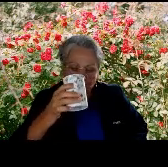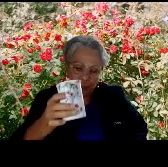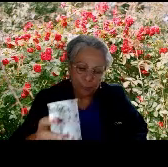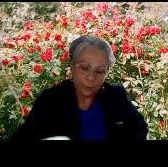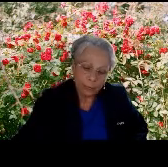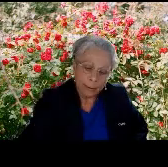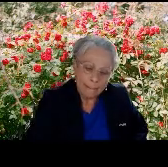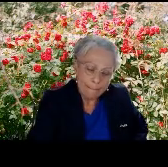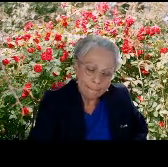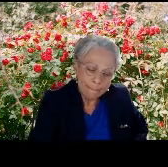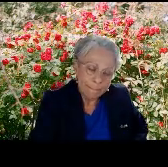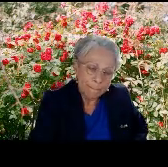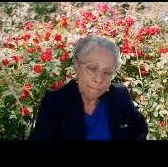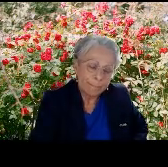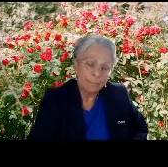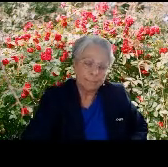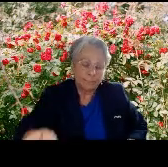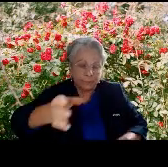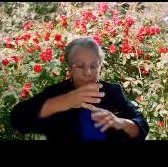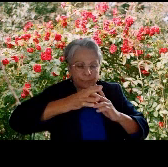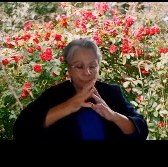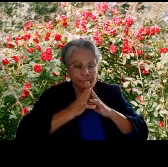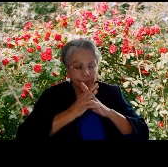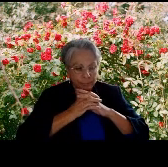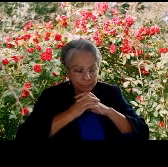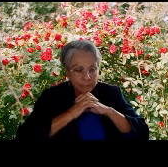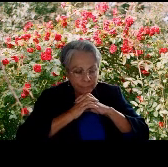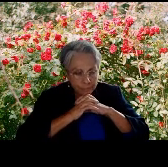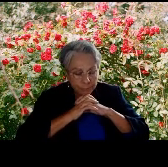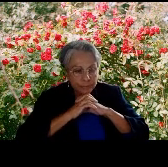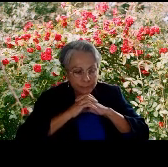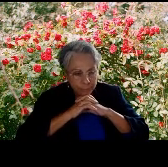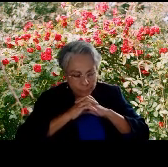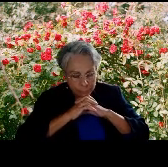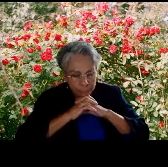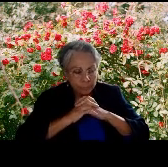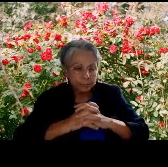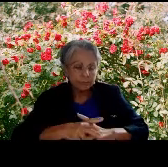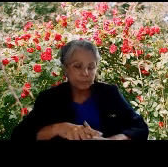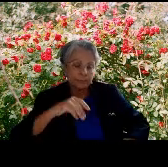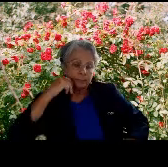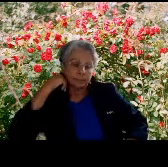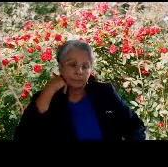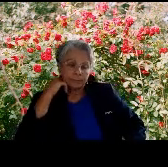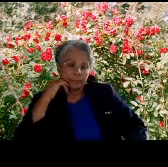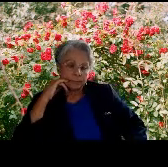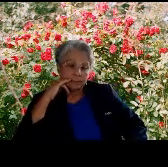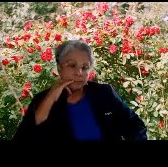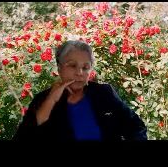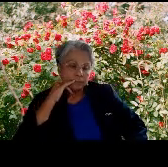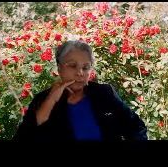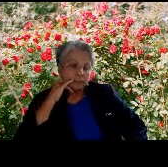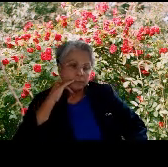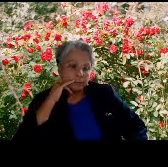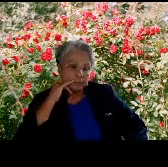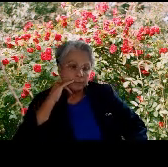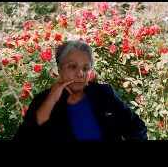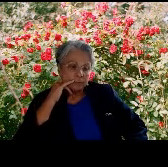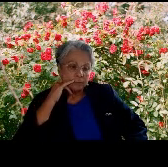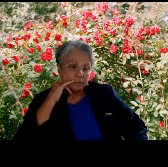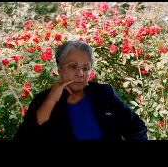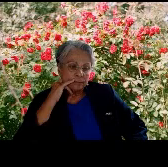well. Sometimes asset owners may say additional plans to follow, for example. So we have those notes there. We also have